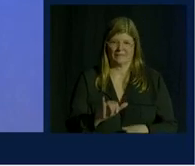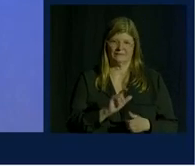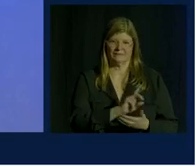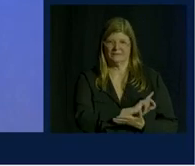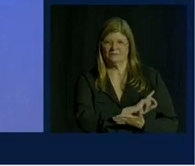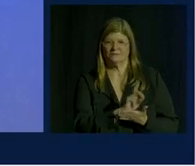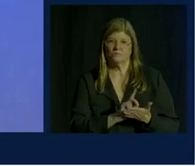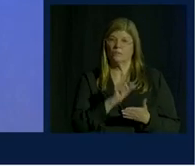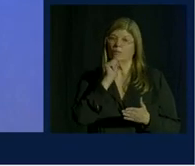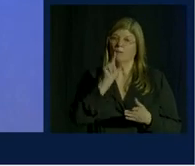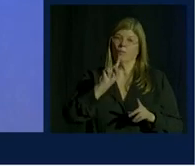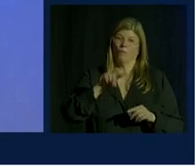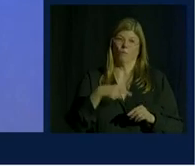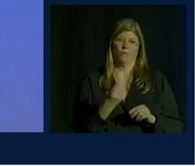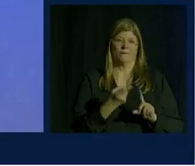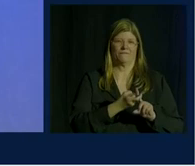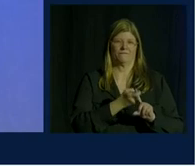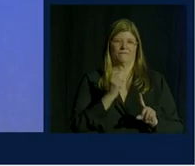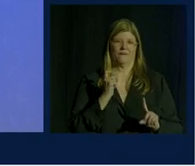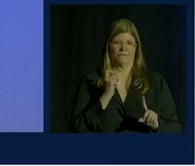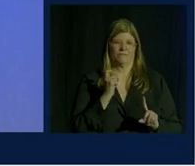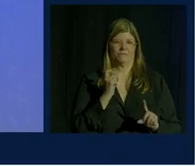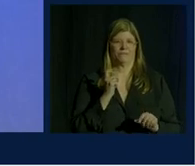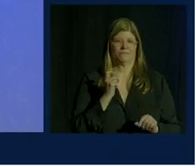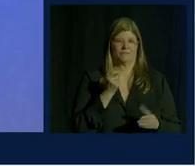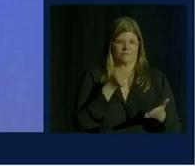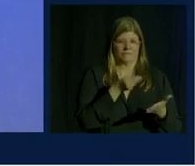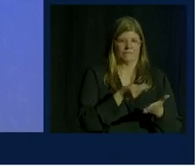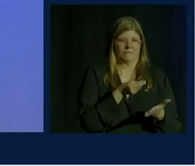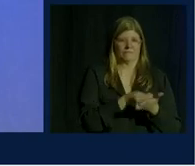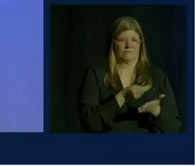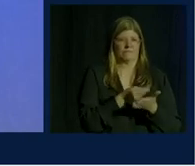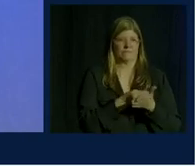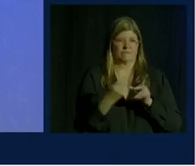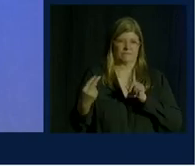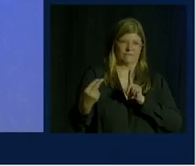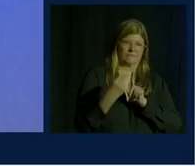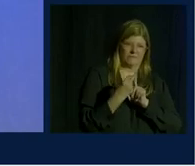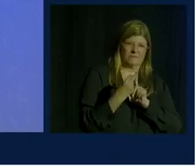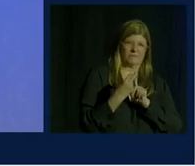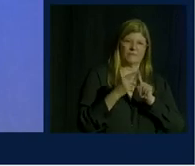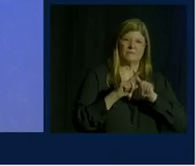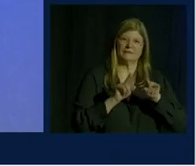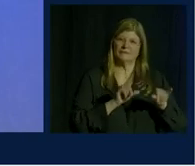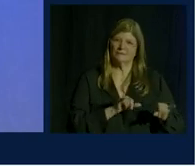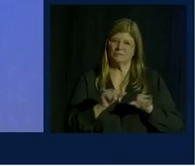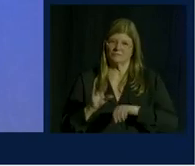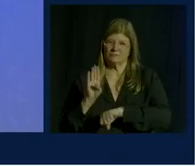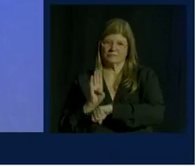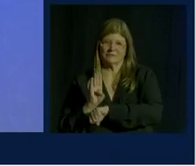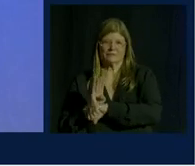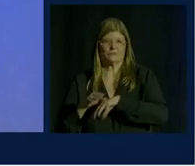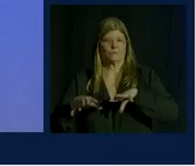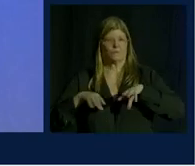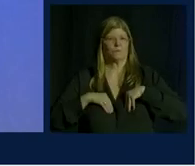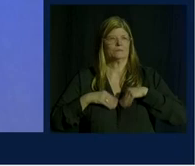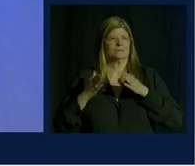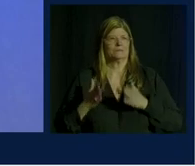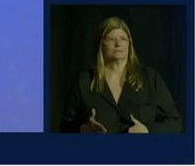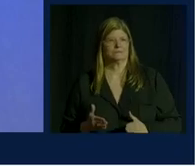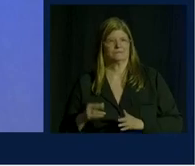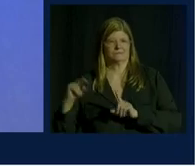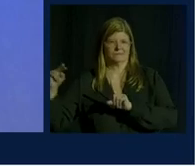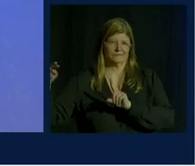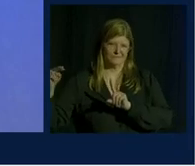also from the entrepreneur, the businesses side of the house, that there is a low barrier to, a reduced barrier for them to take advantage of an